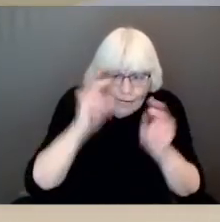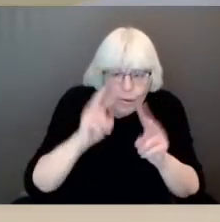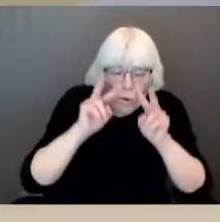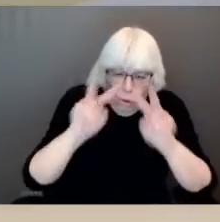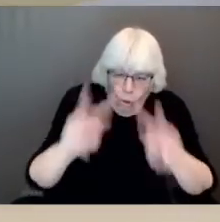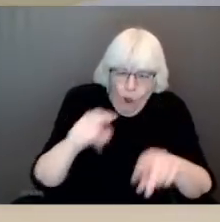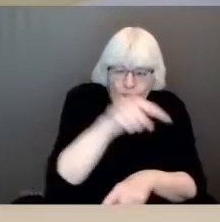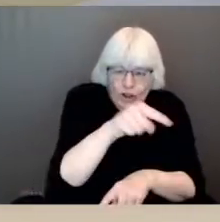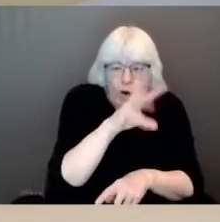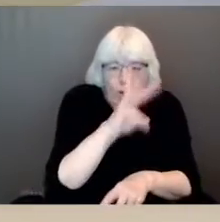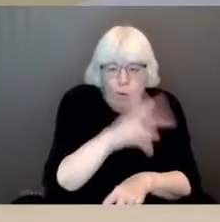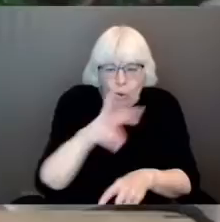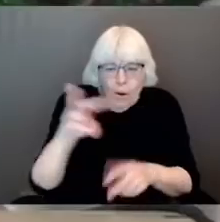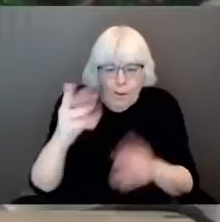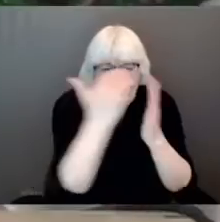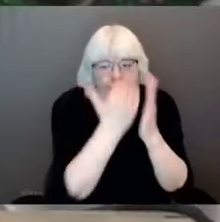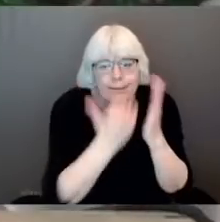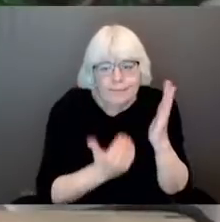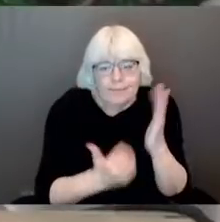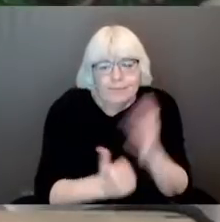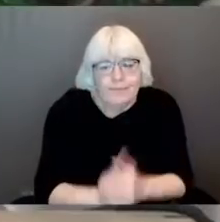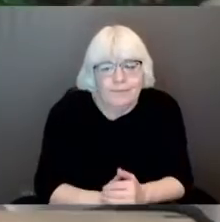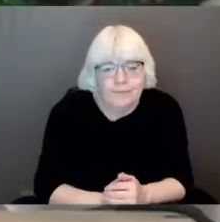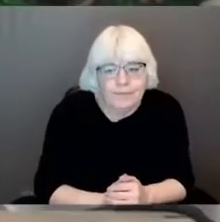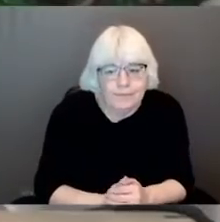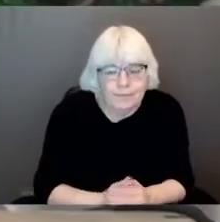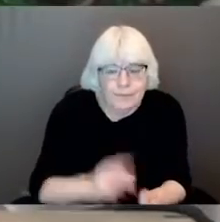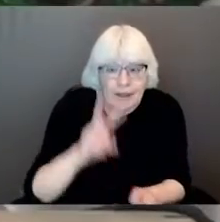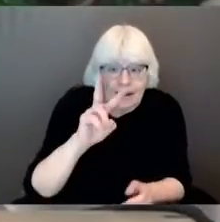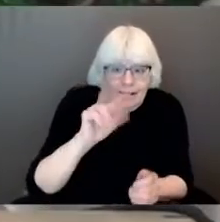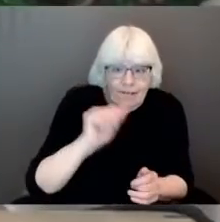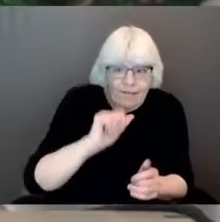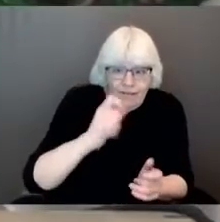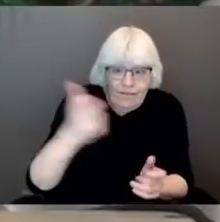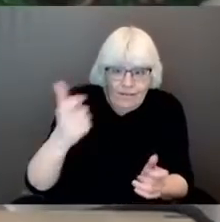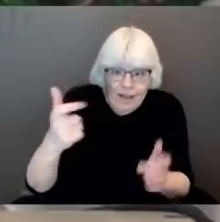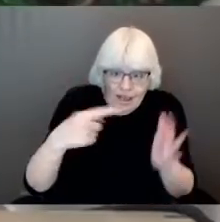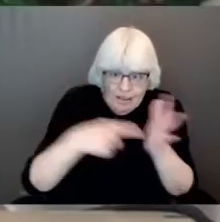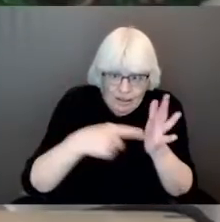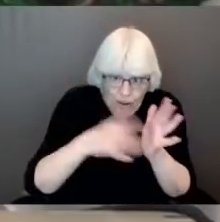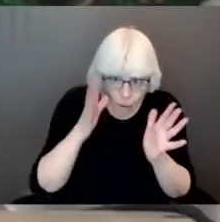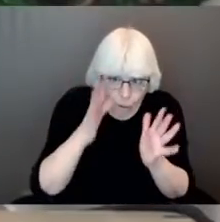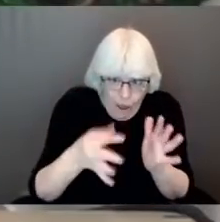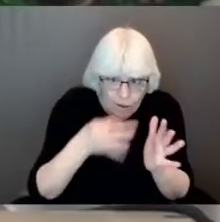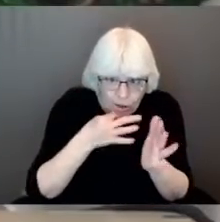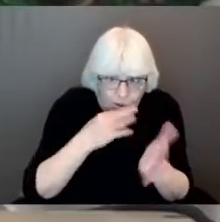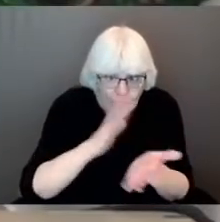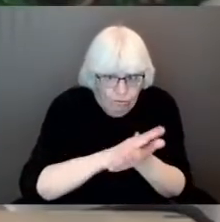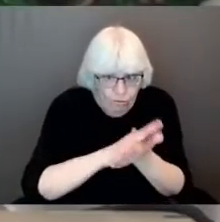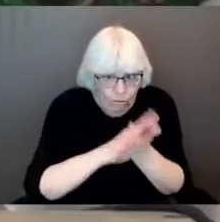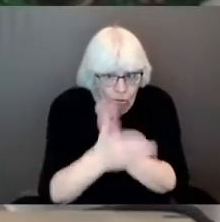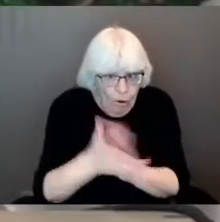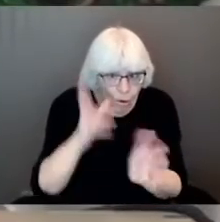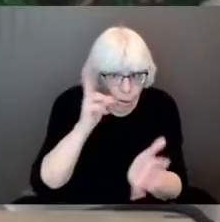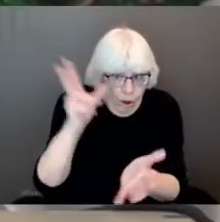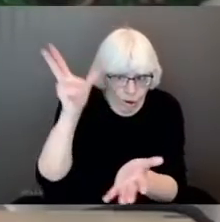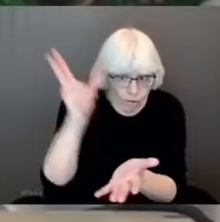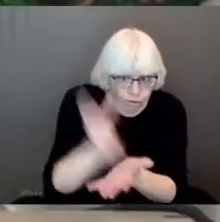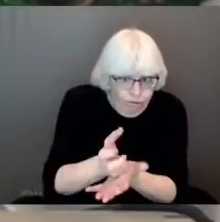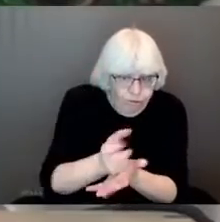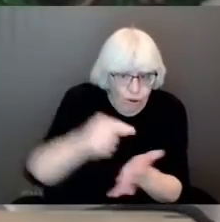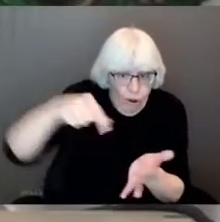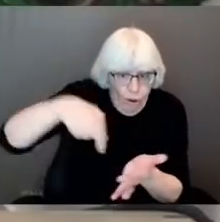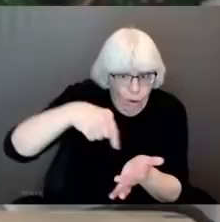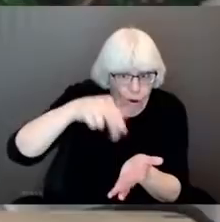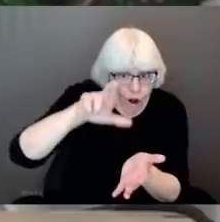Pass. How are we close to the QR code, or how are things progressing there in terms of not needing the piece of paper?